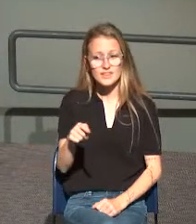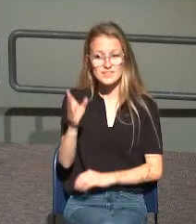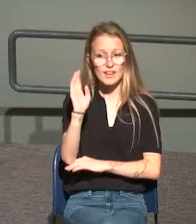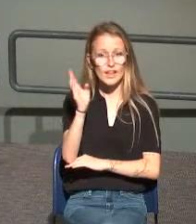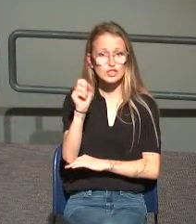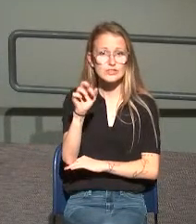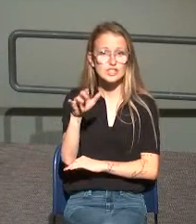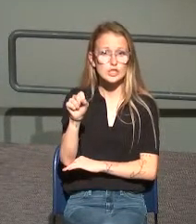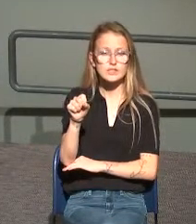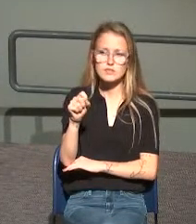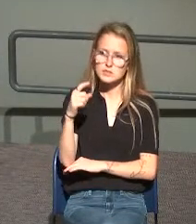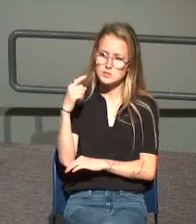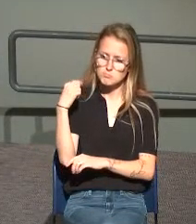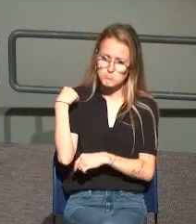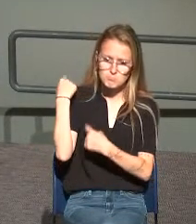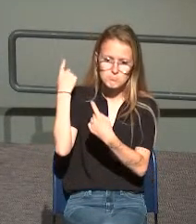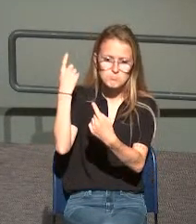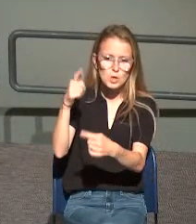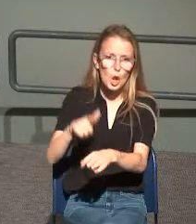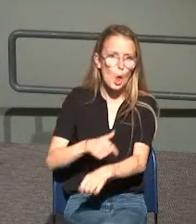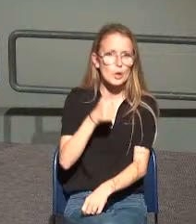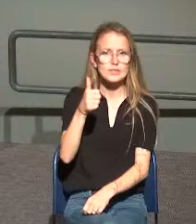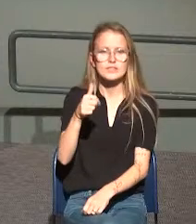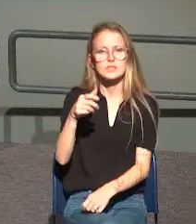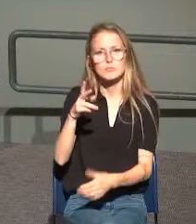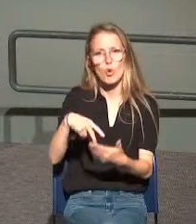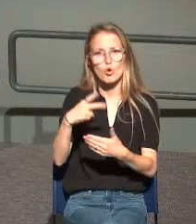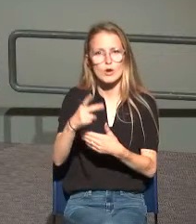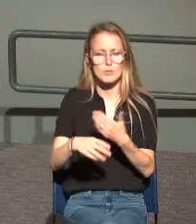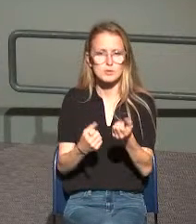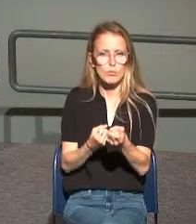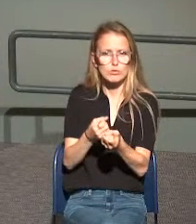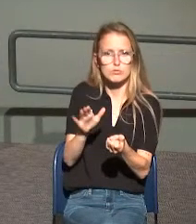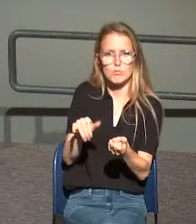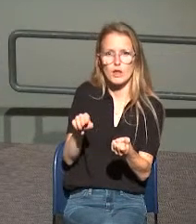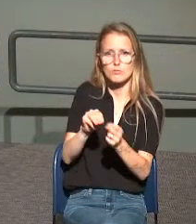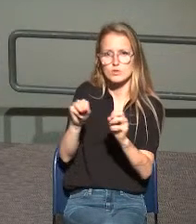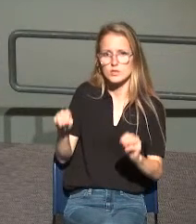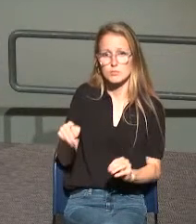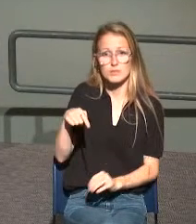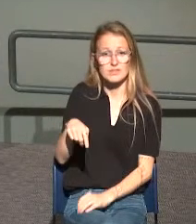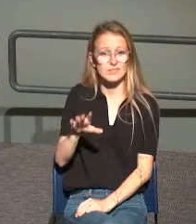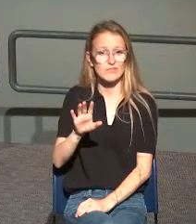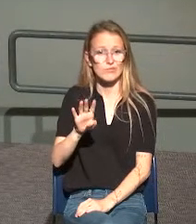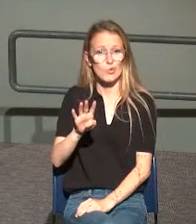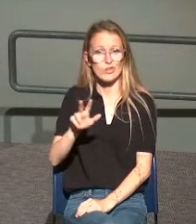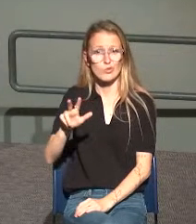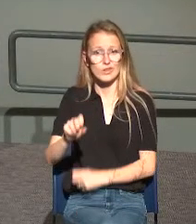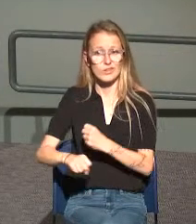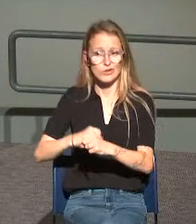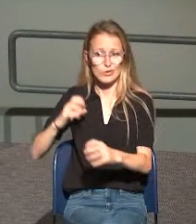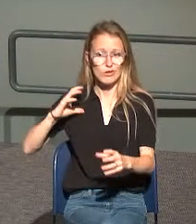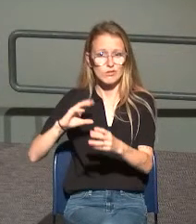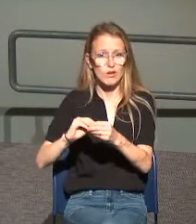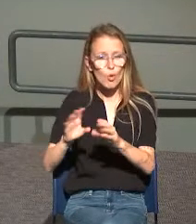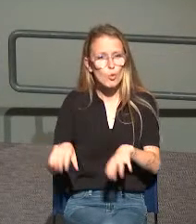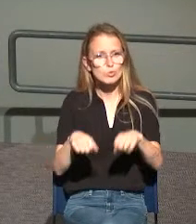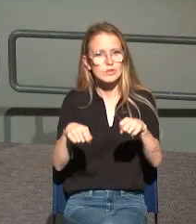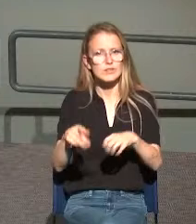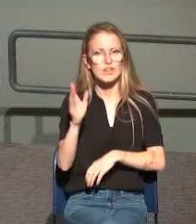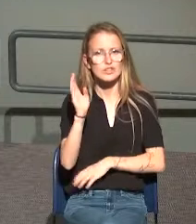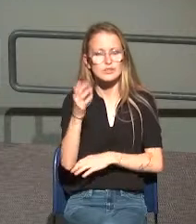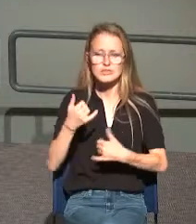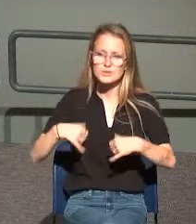museum's longest-running sponsored program. This is our 43rd year doing these lectures, still sponsored by